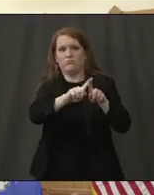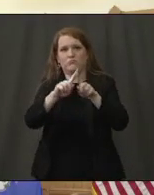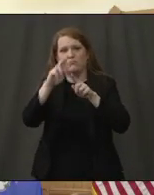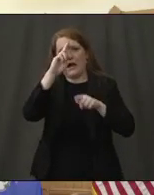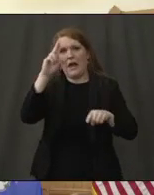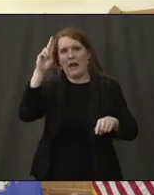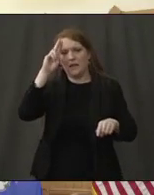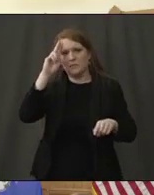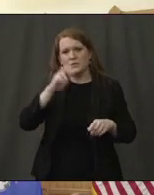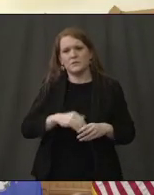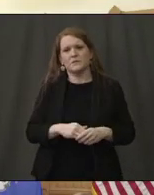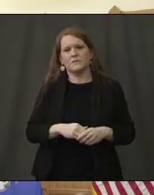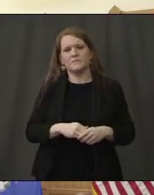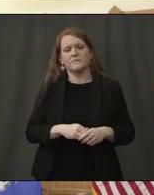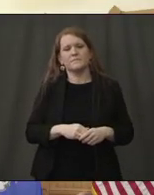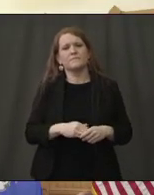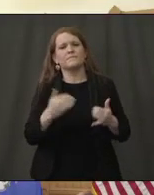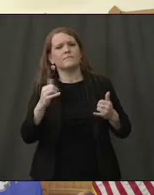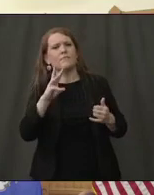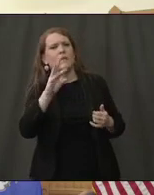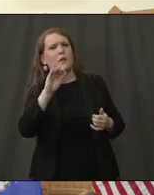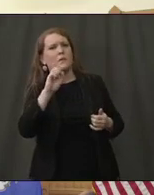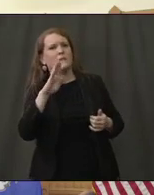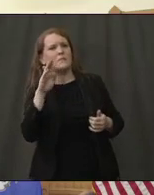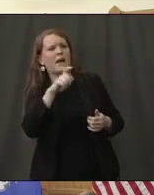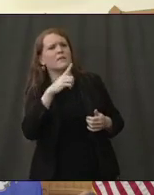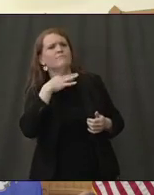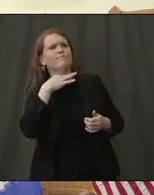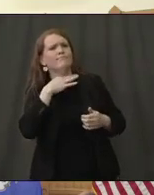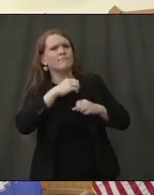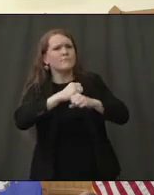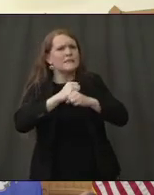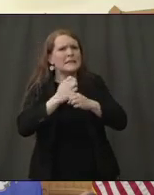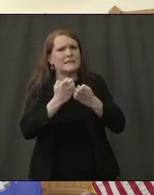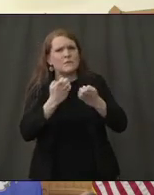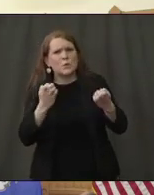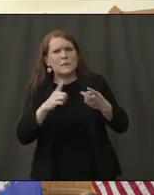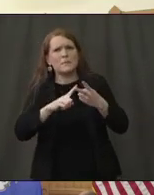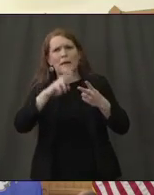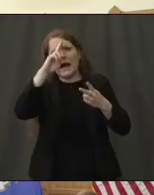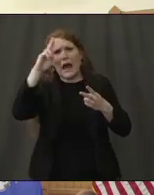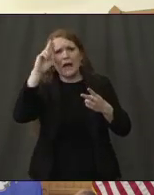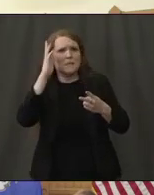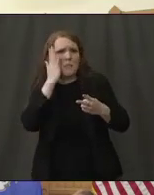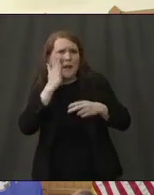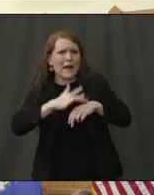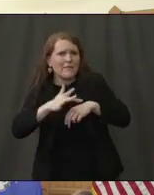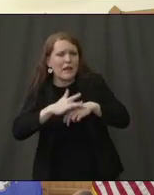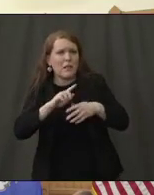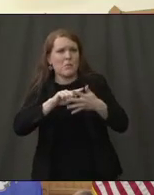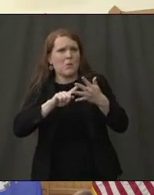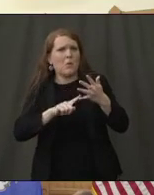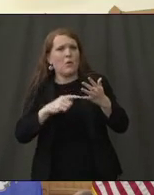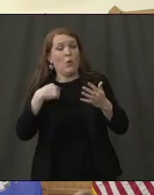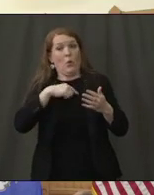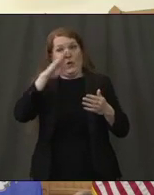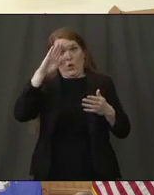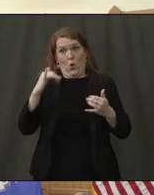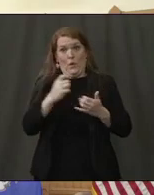And then where do we stand on the PPE and the hospital space right now? We know that, this is going to be a very trying